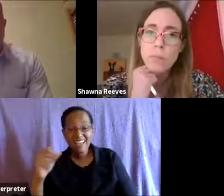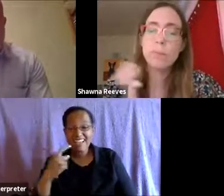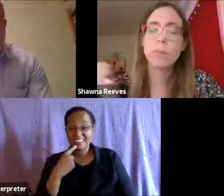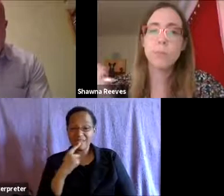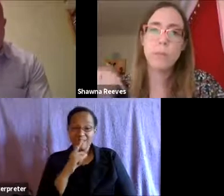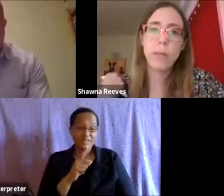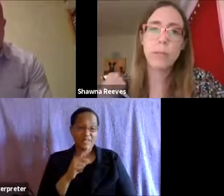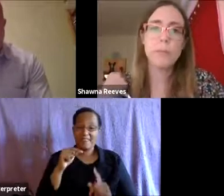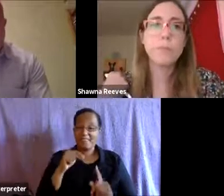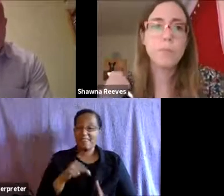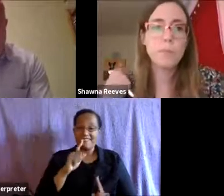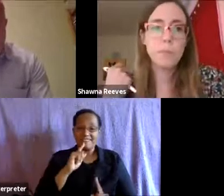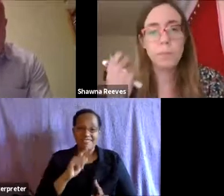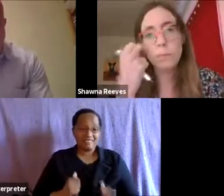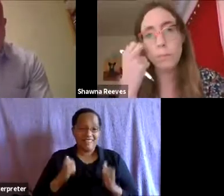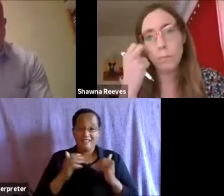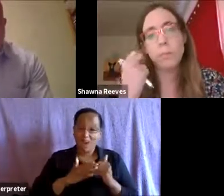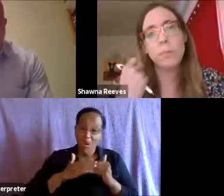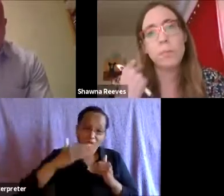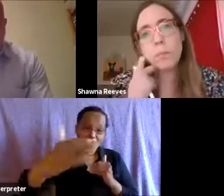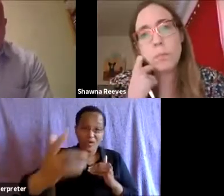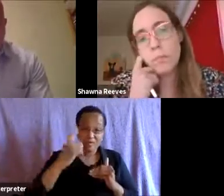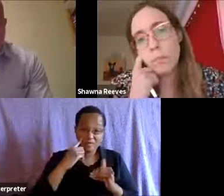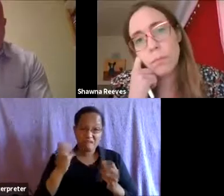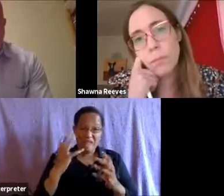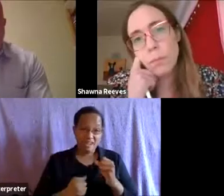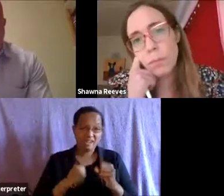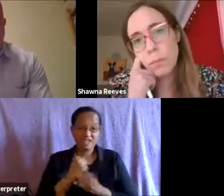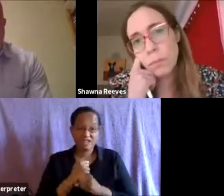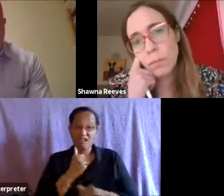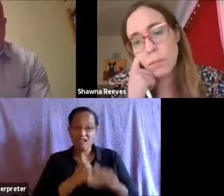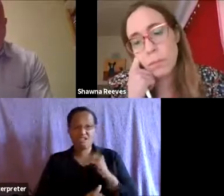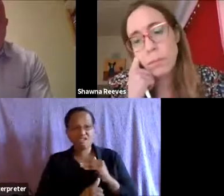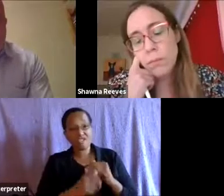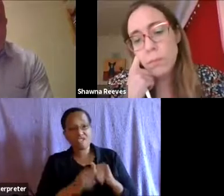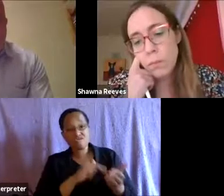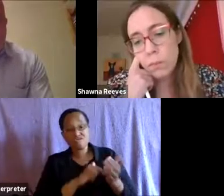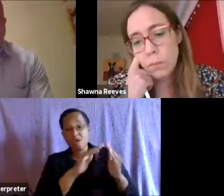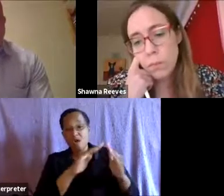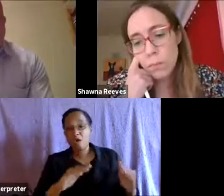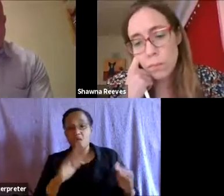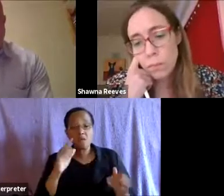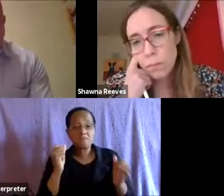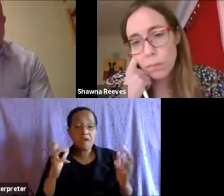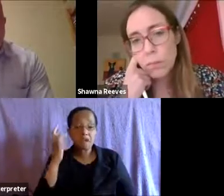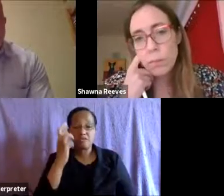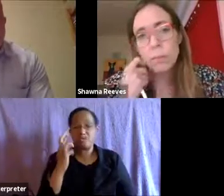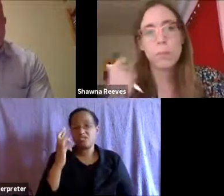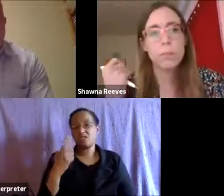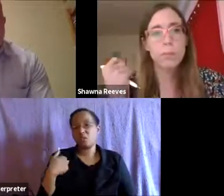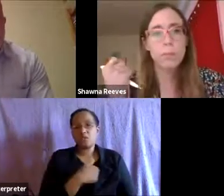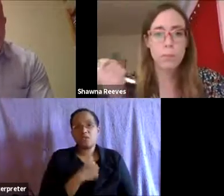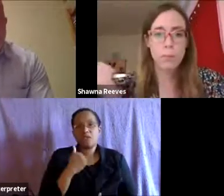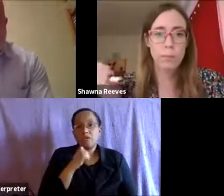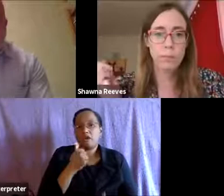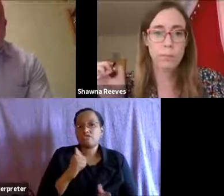such a great point. This is like, some people say it's a second inning of, a 9-inning game. It's not even 9 innings. This is